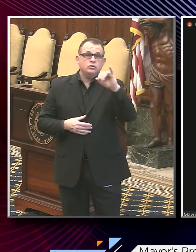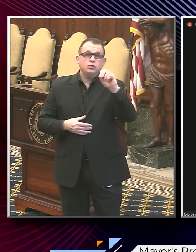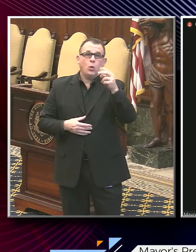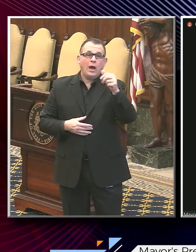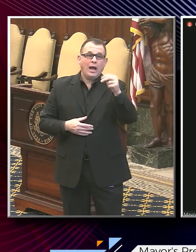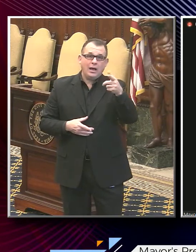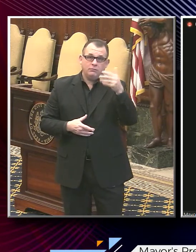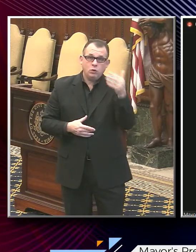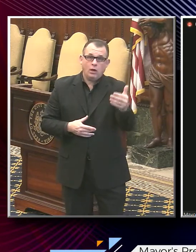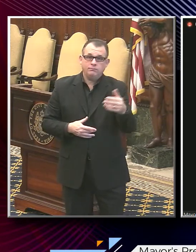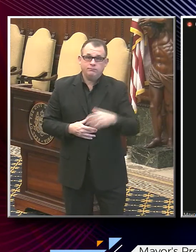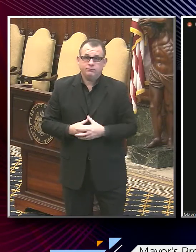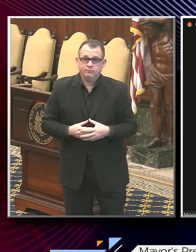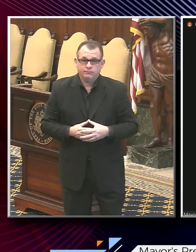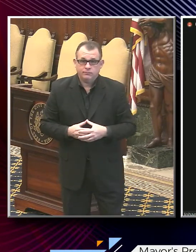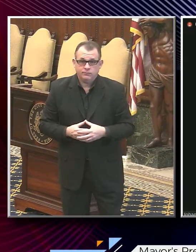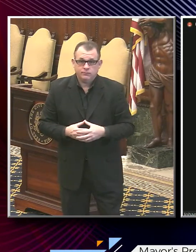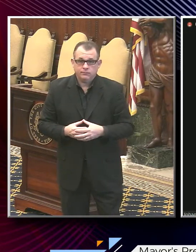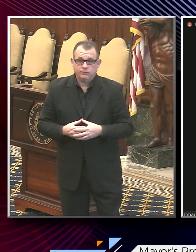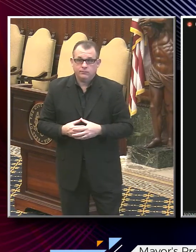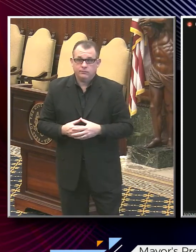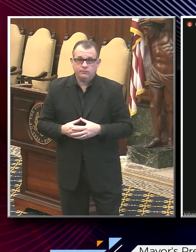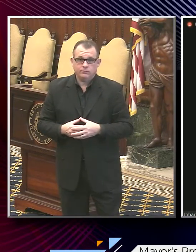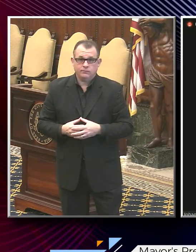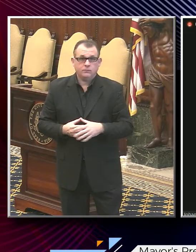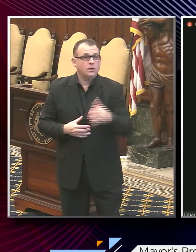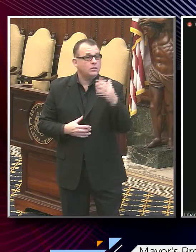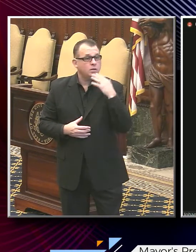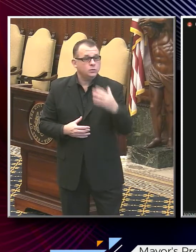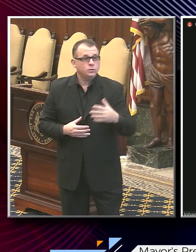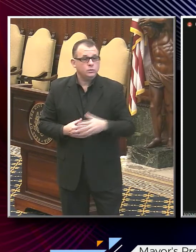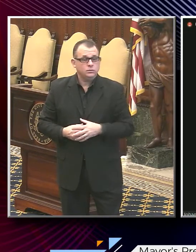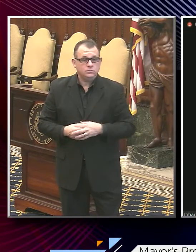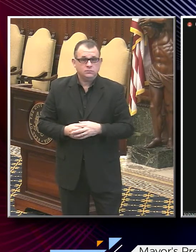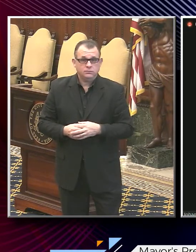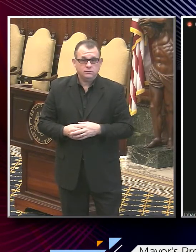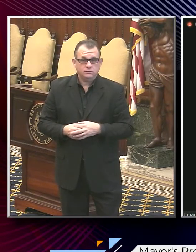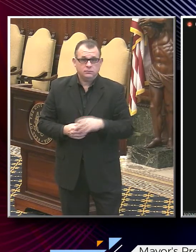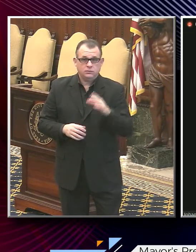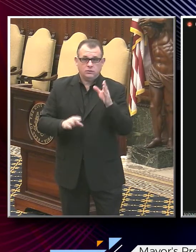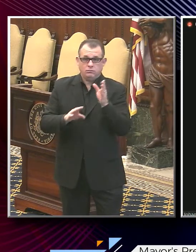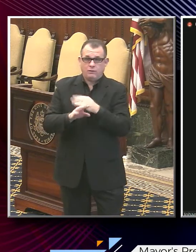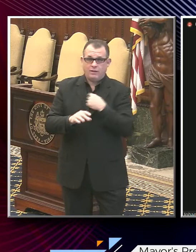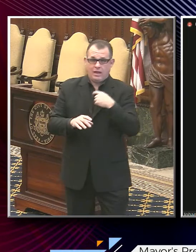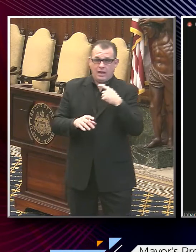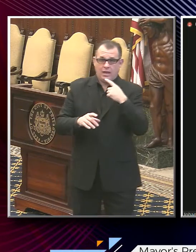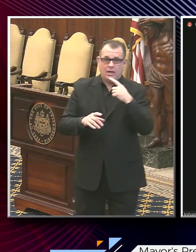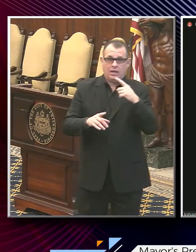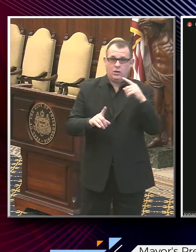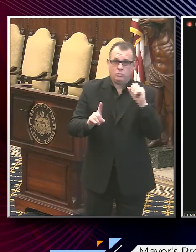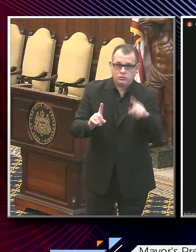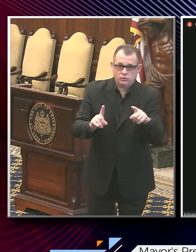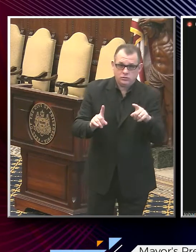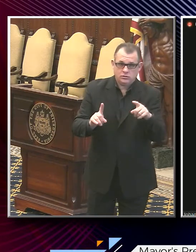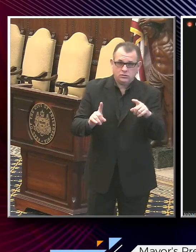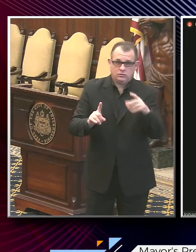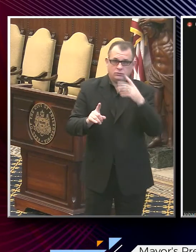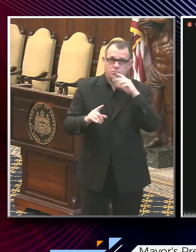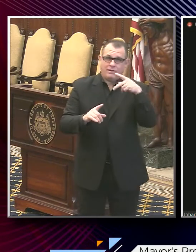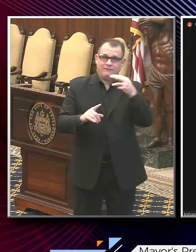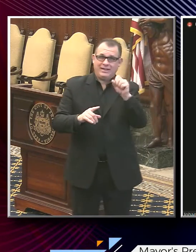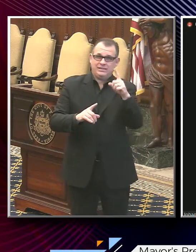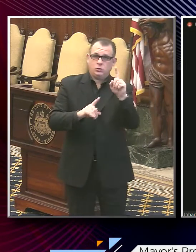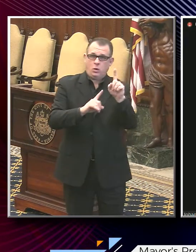Johan, if you could take it away. Sure, thank you. Before my questions, just to be sure,